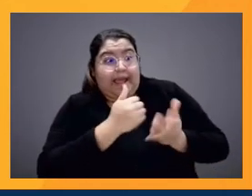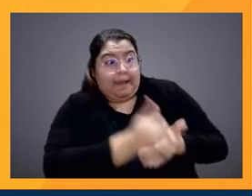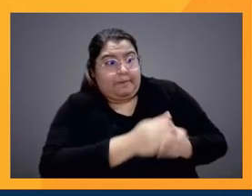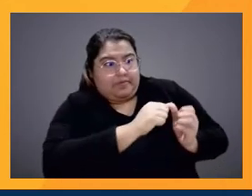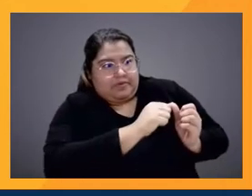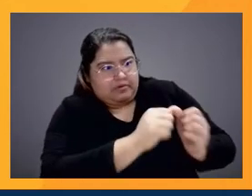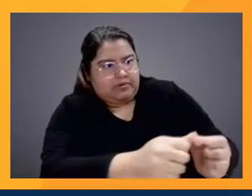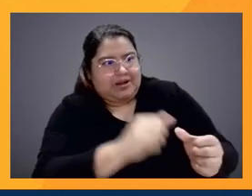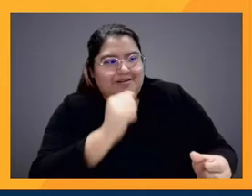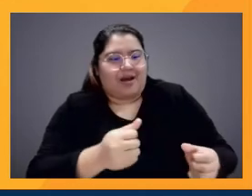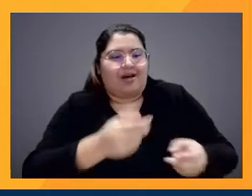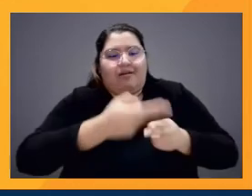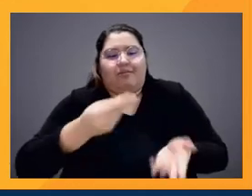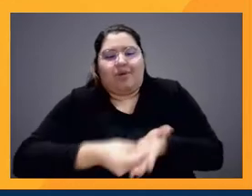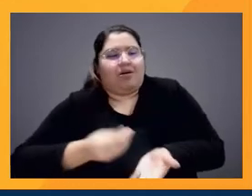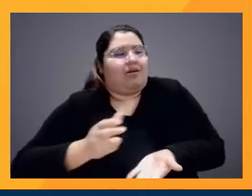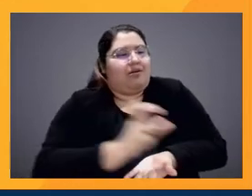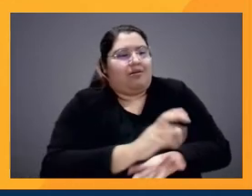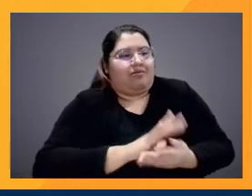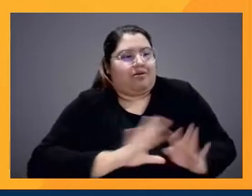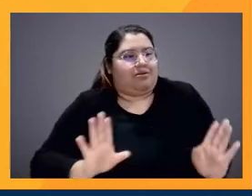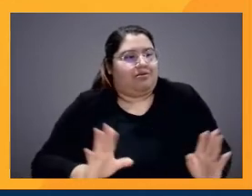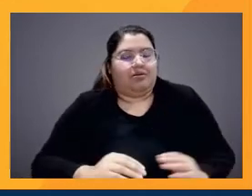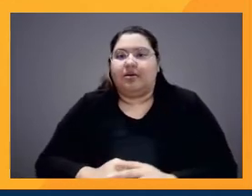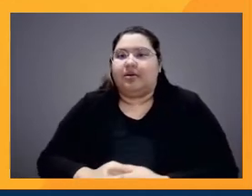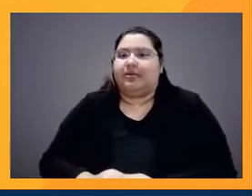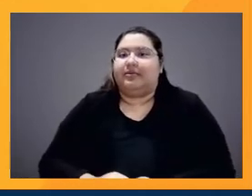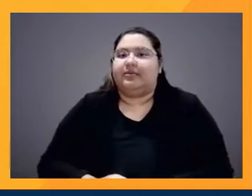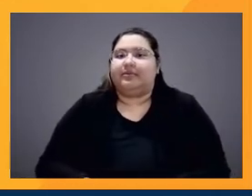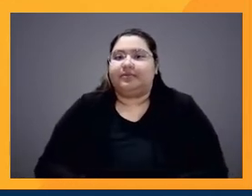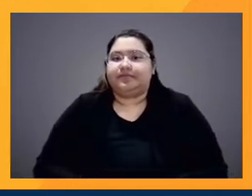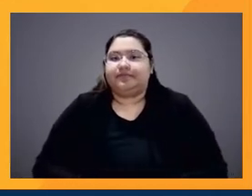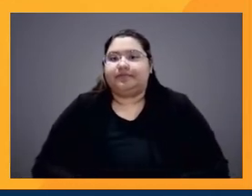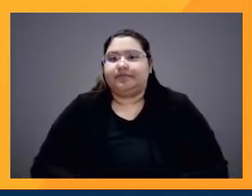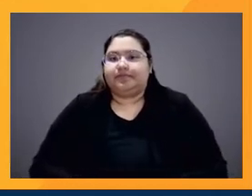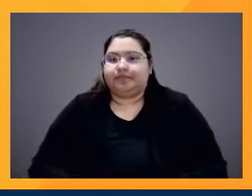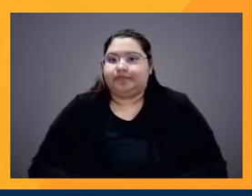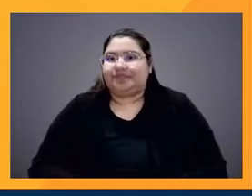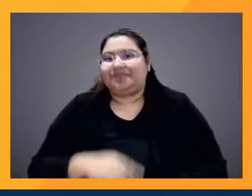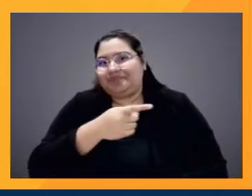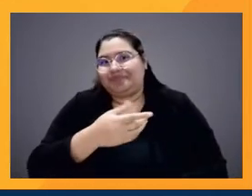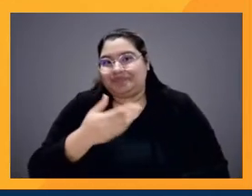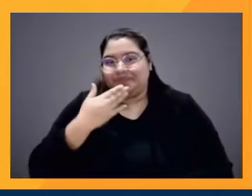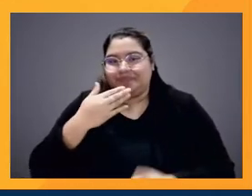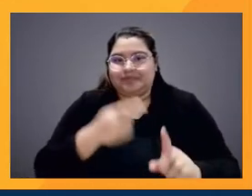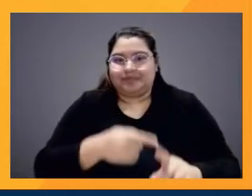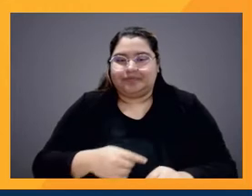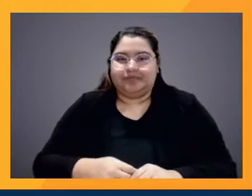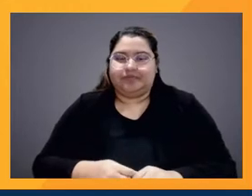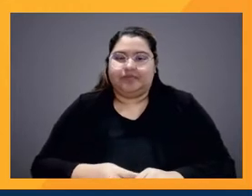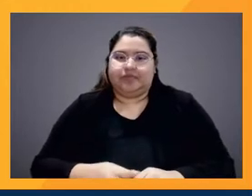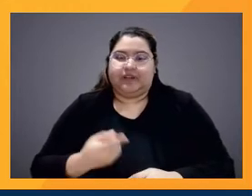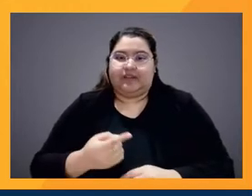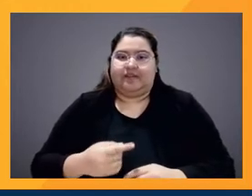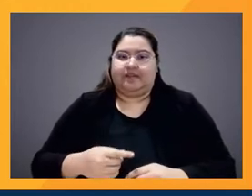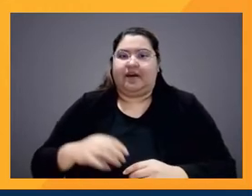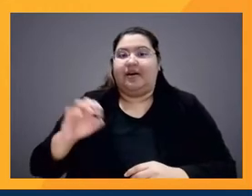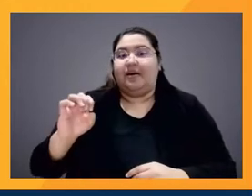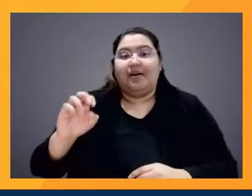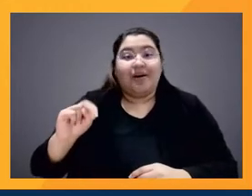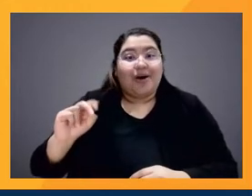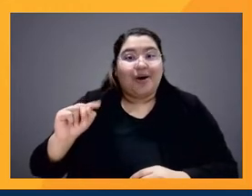in the organization and certainly in the audience, to help them understand what's happening in the economy so they can make better decisions. We, for a long time, have always been